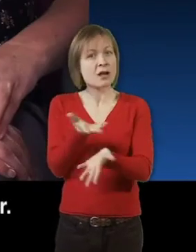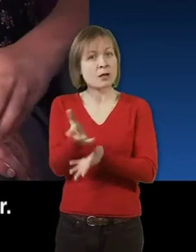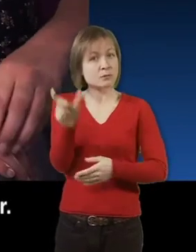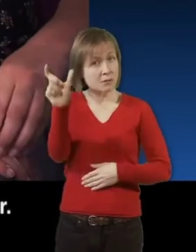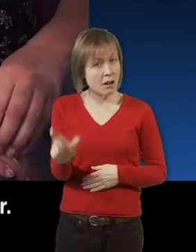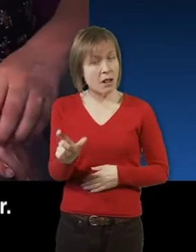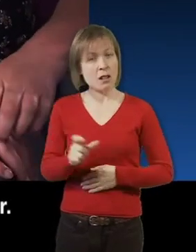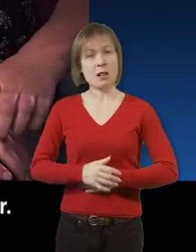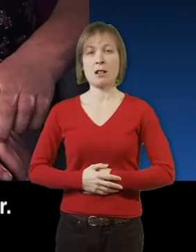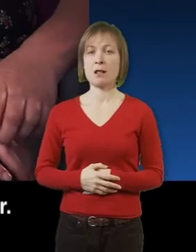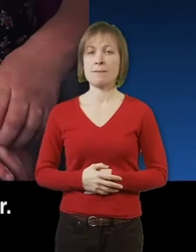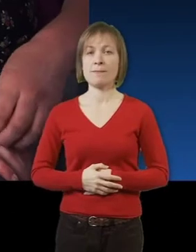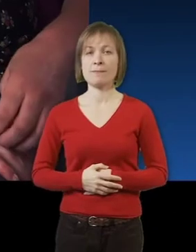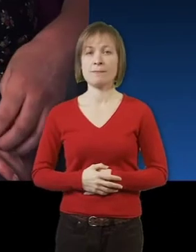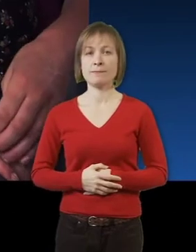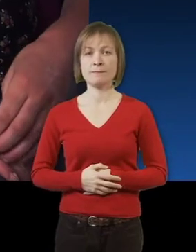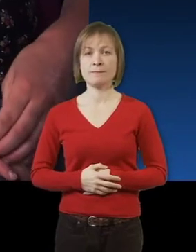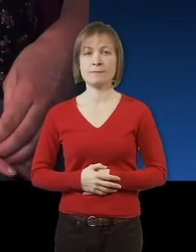counsellor.